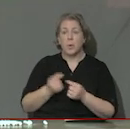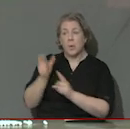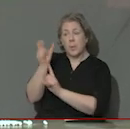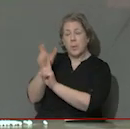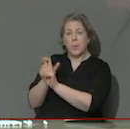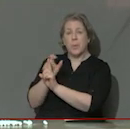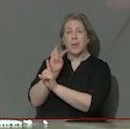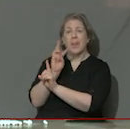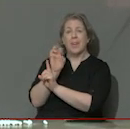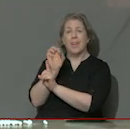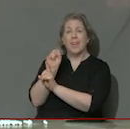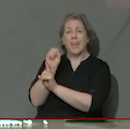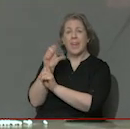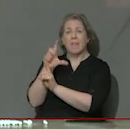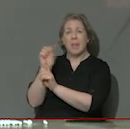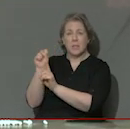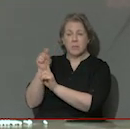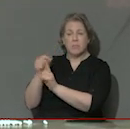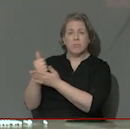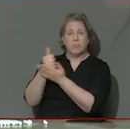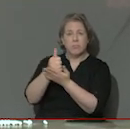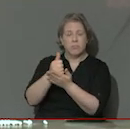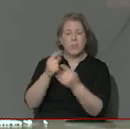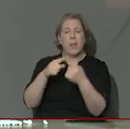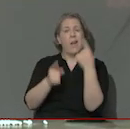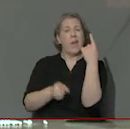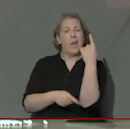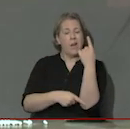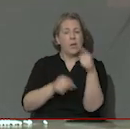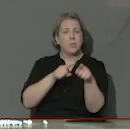will help you with, I'm not here next week. And then the last week we'll do